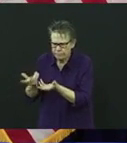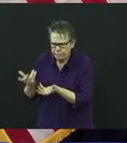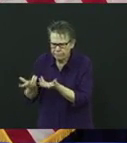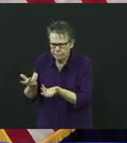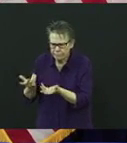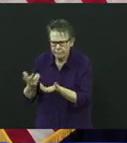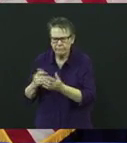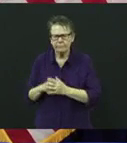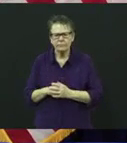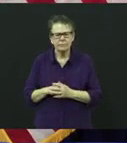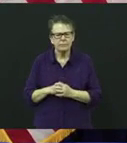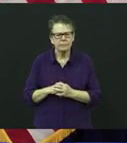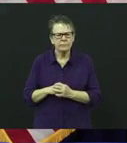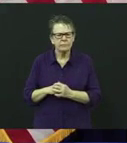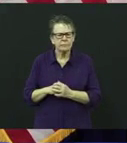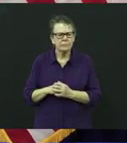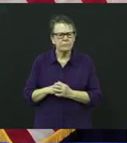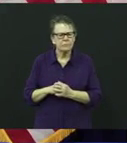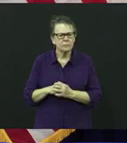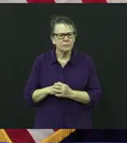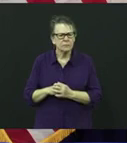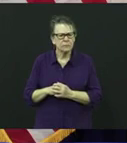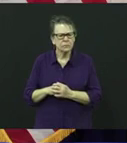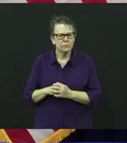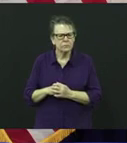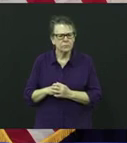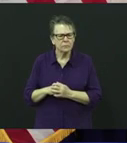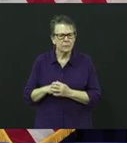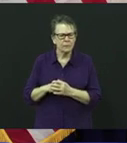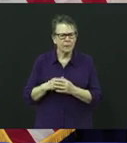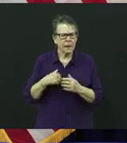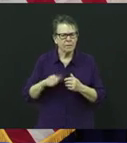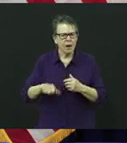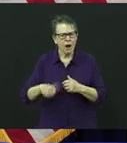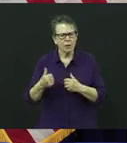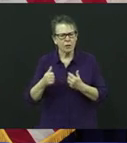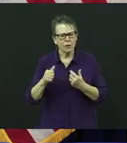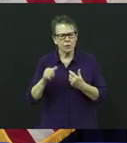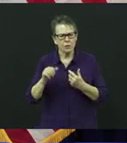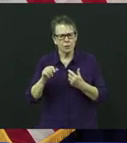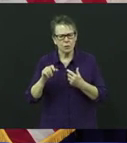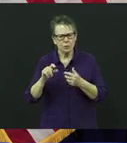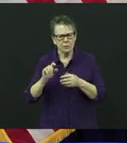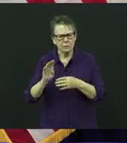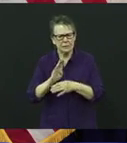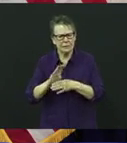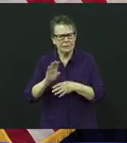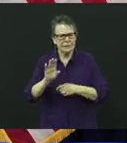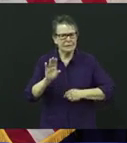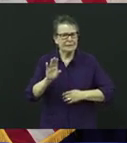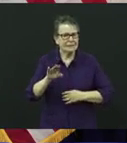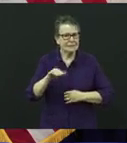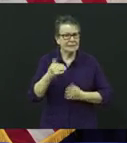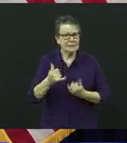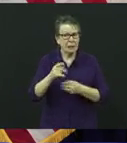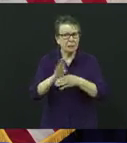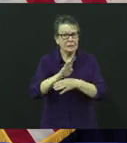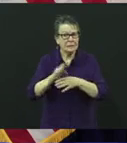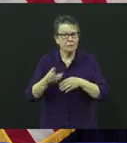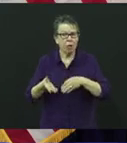businesses that have been price gouging? And two, have there been any reports of hospitals or healthcare facilities unwittingly buying fake